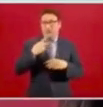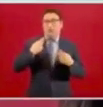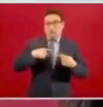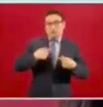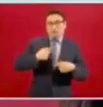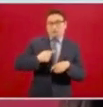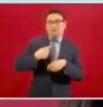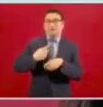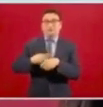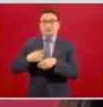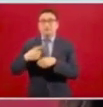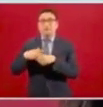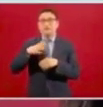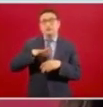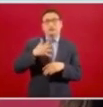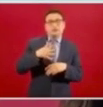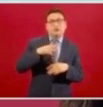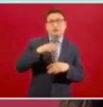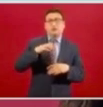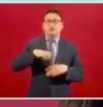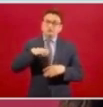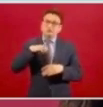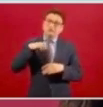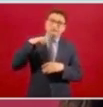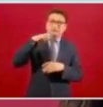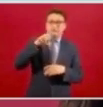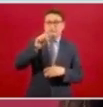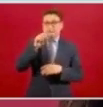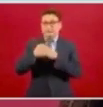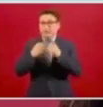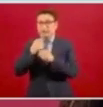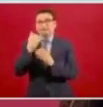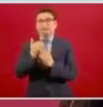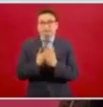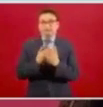have less severe symptoms and less complications.